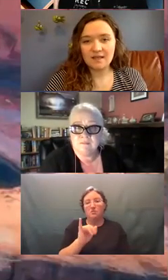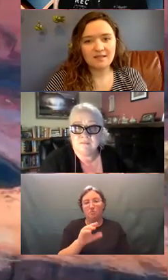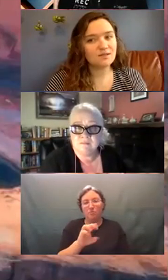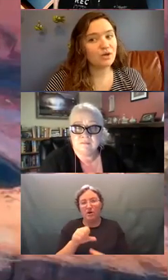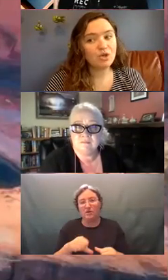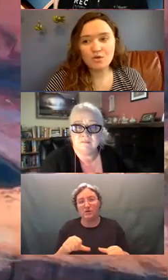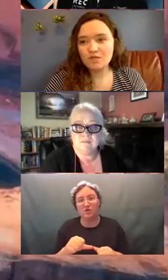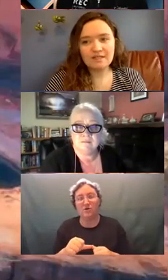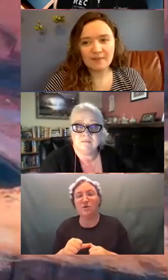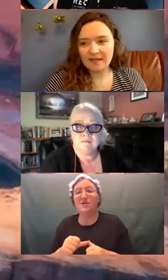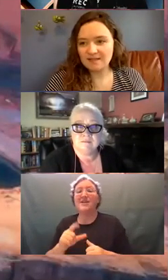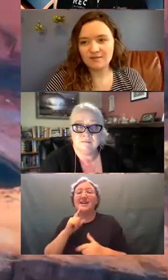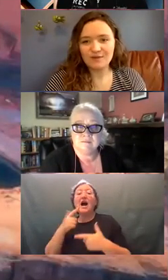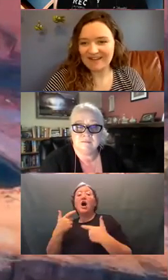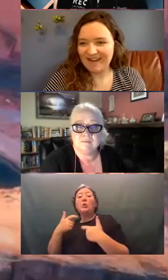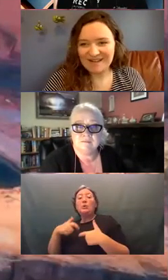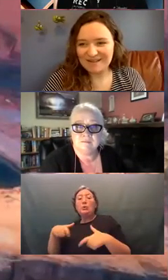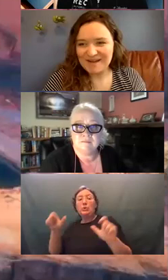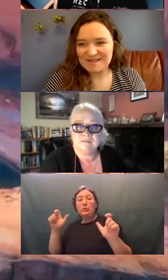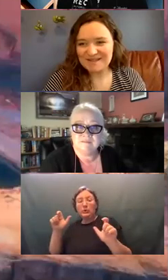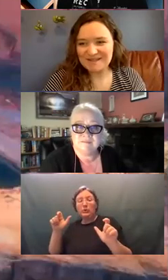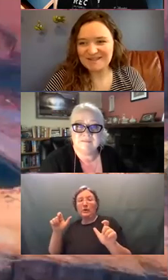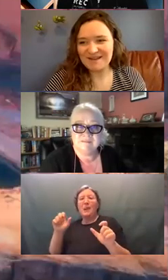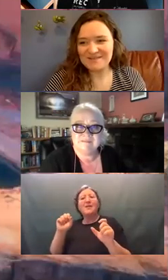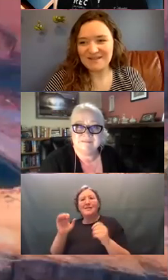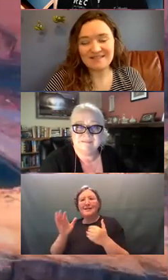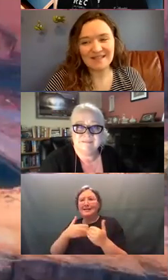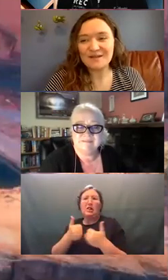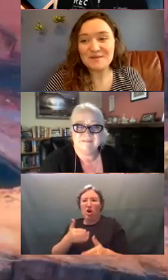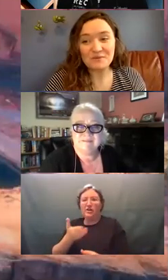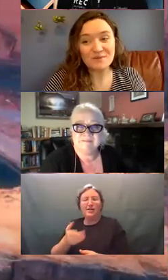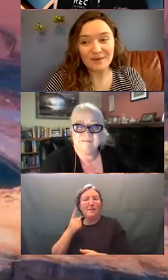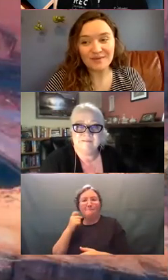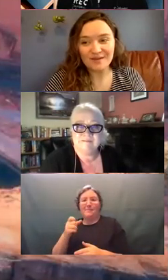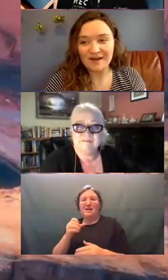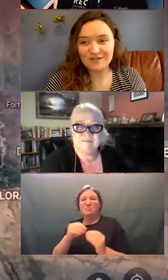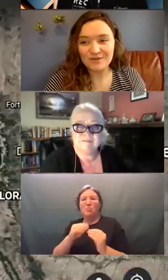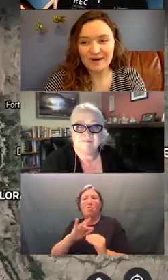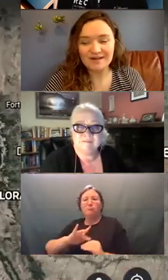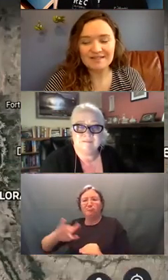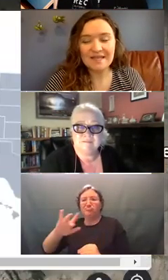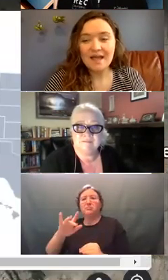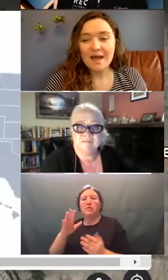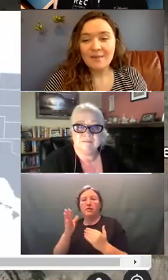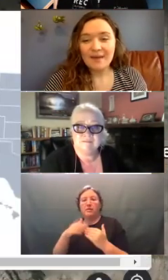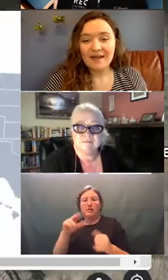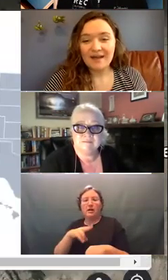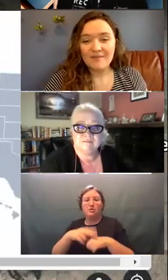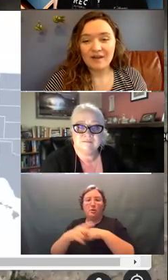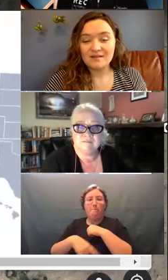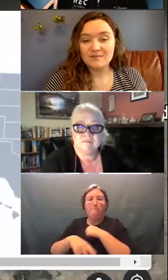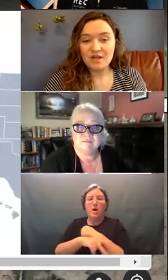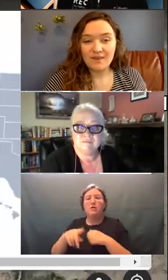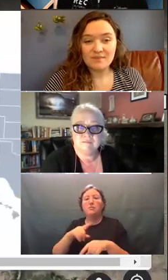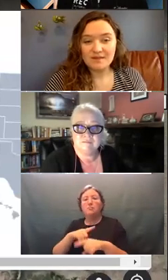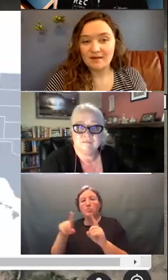and it's huge, expansive. You can kind of get lost because it's a little bit more remote than your national parks. But